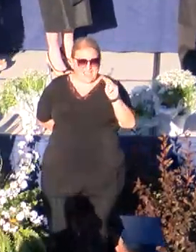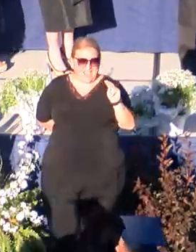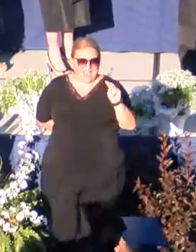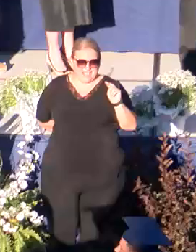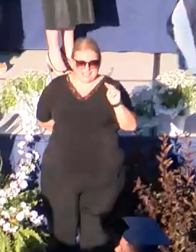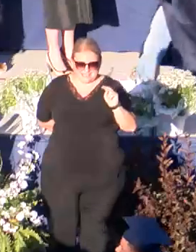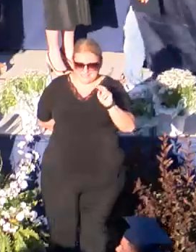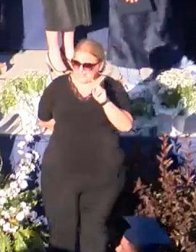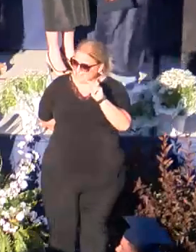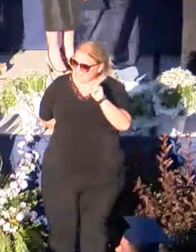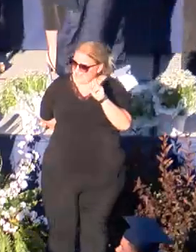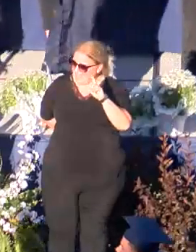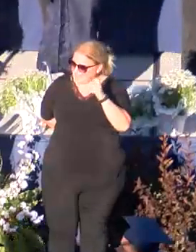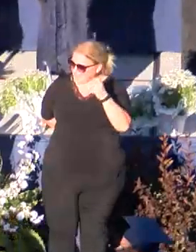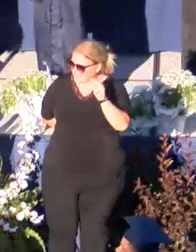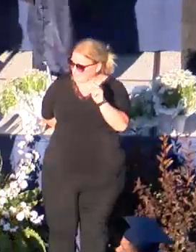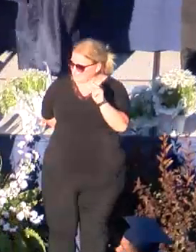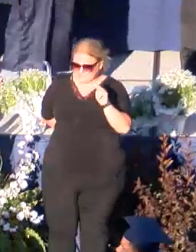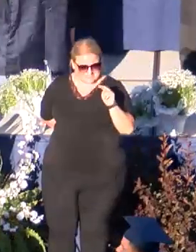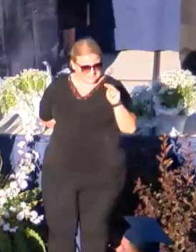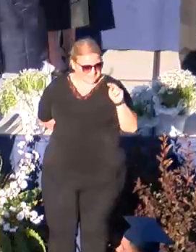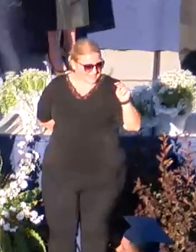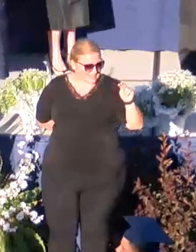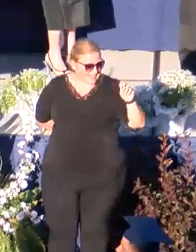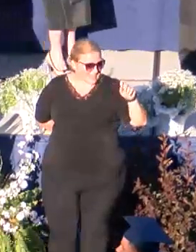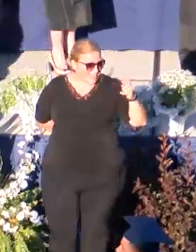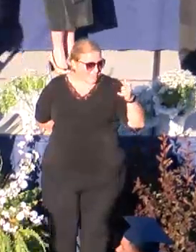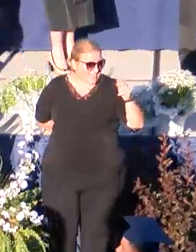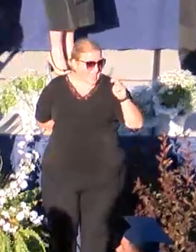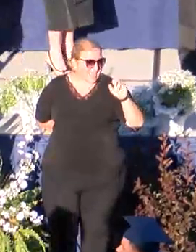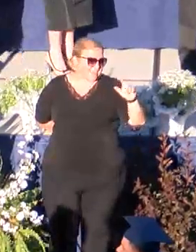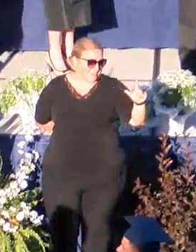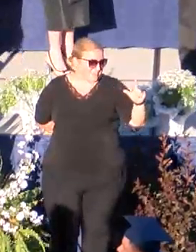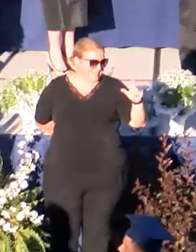Nelson Cardenas. Nathaniel Lynn.